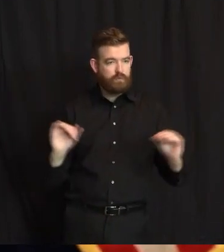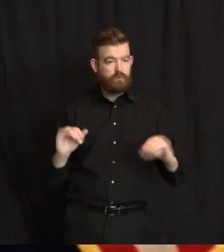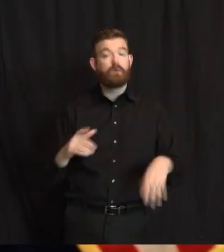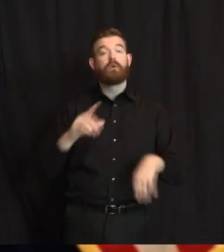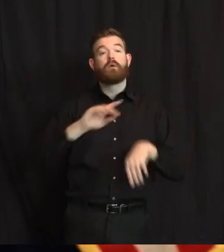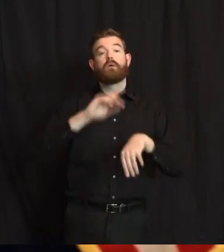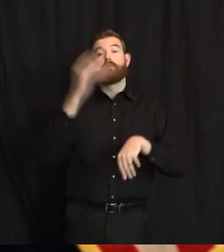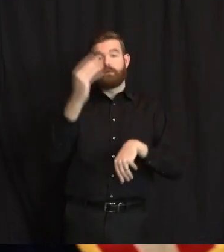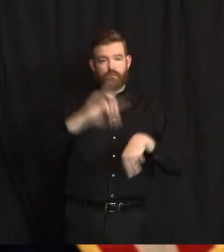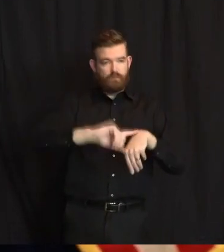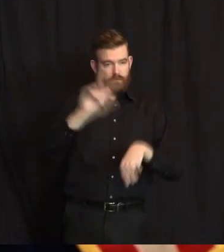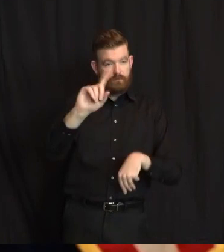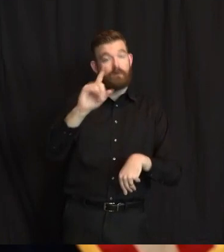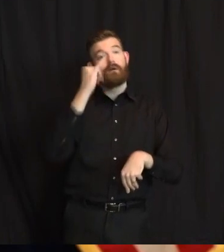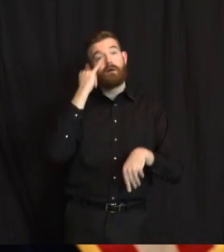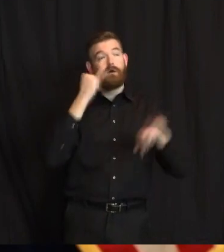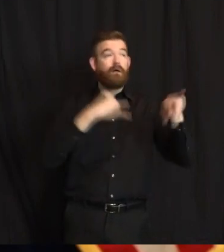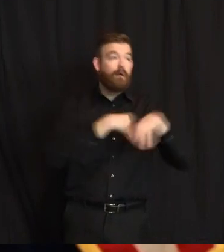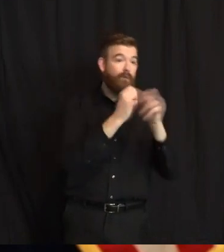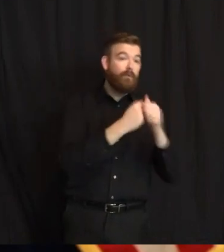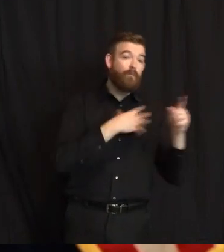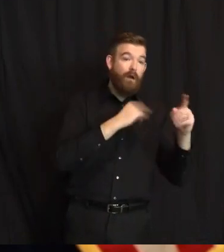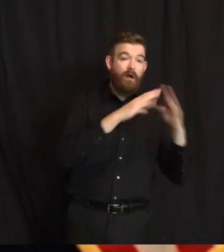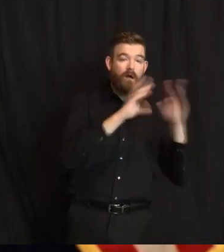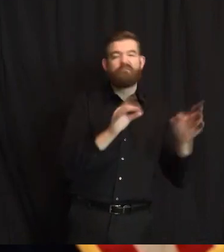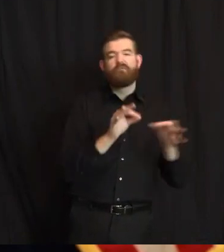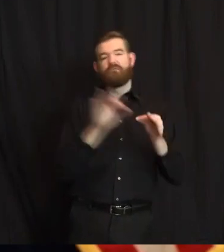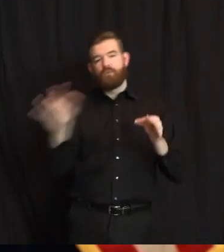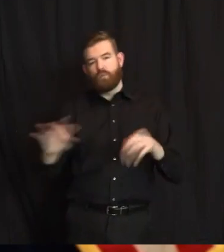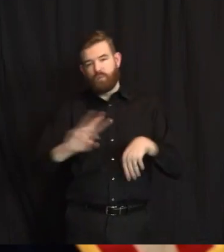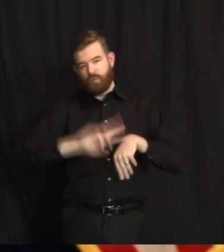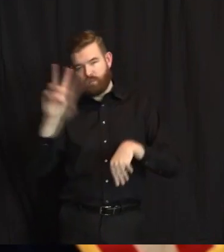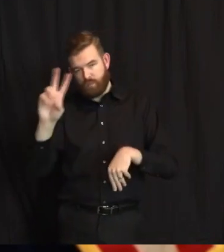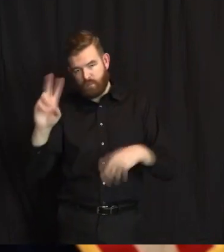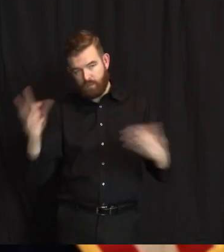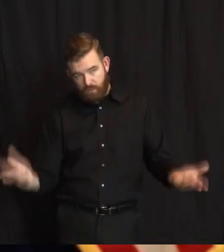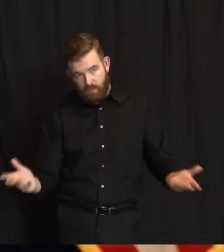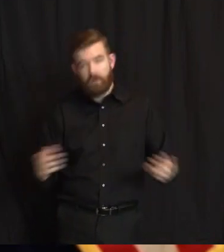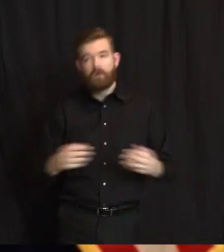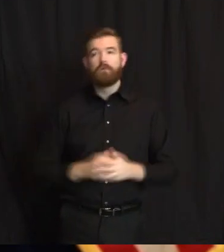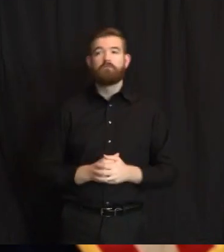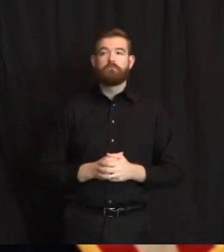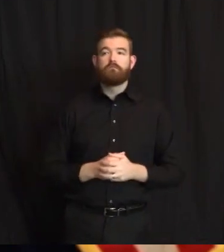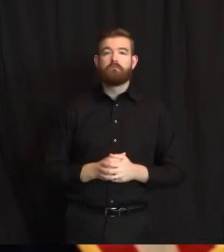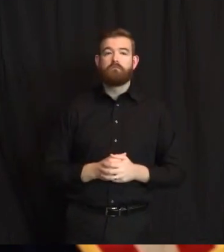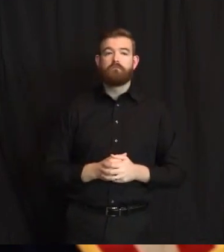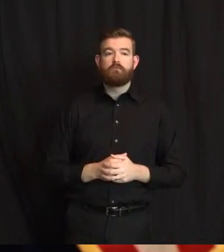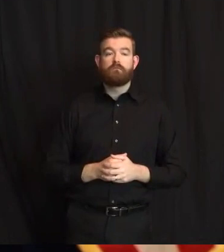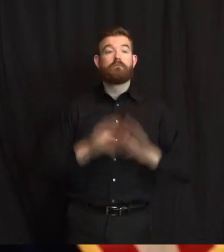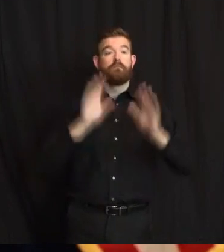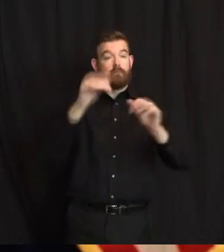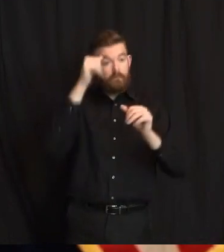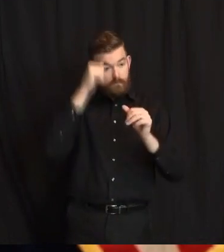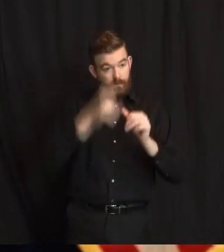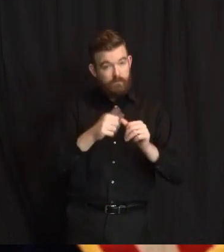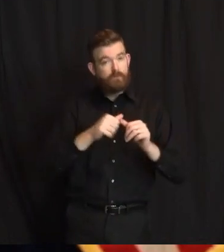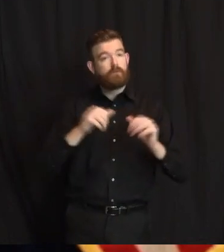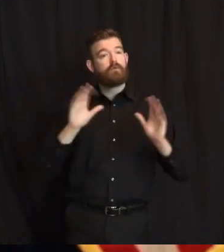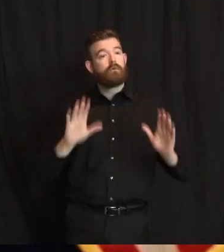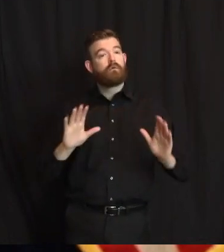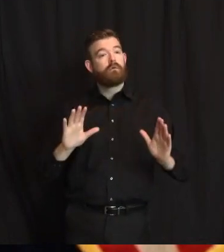House. Again, folks, as you celebrate and observe these holidays, again, today is the most solemn day in